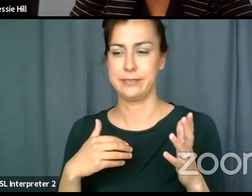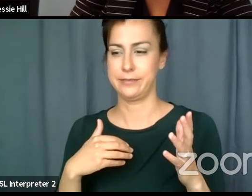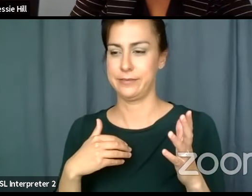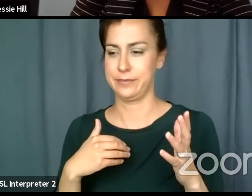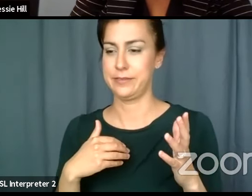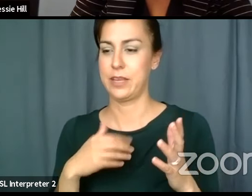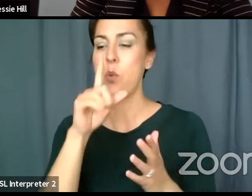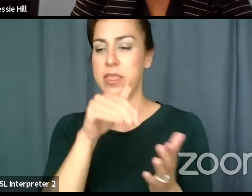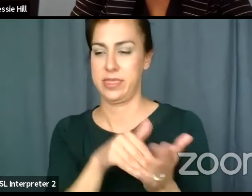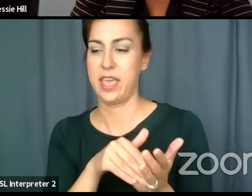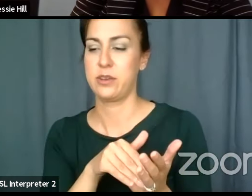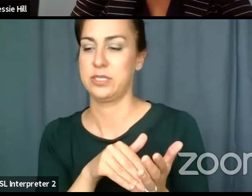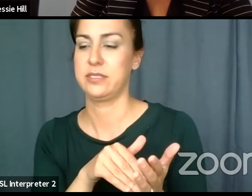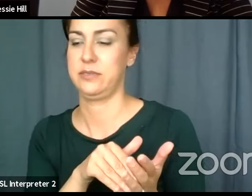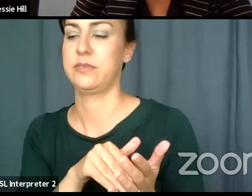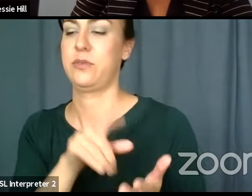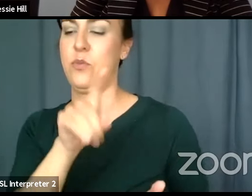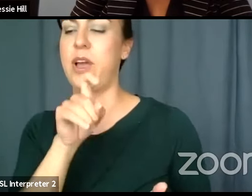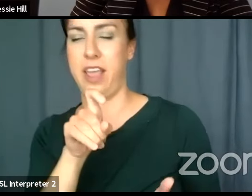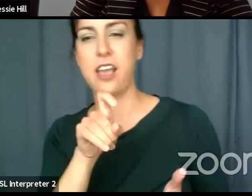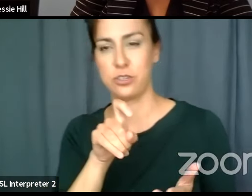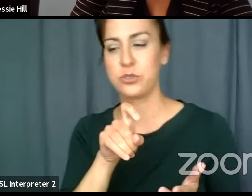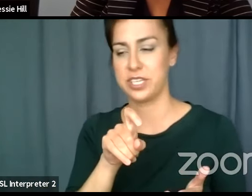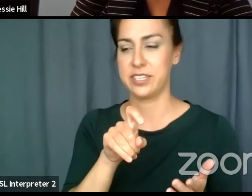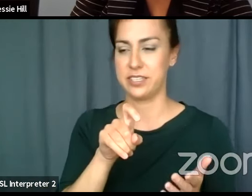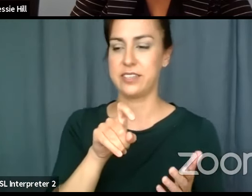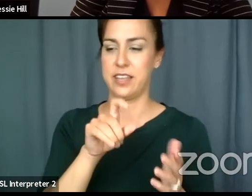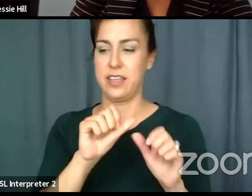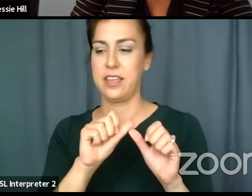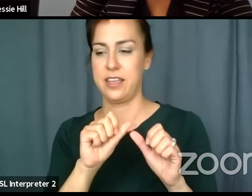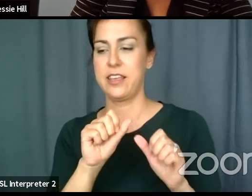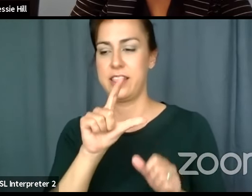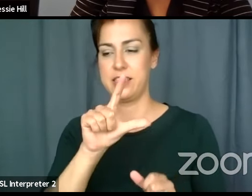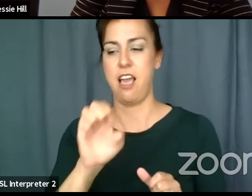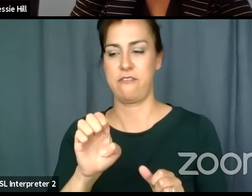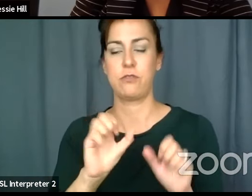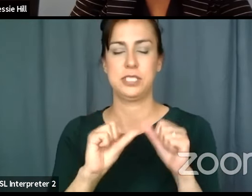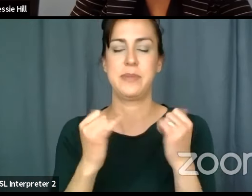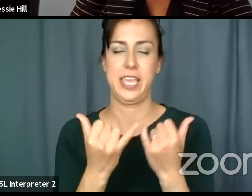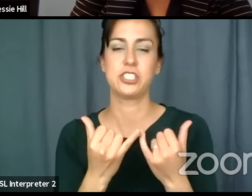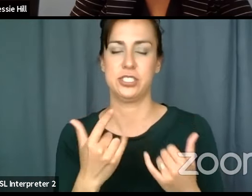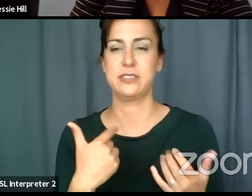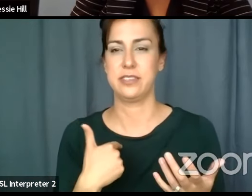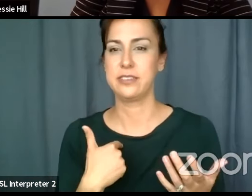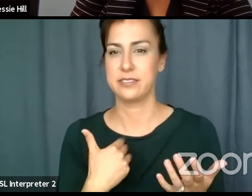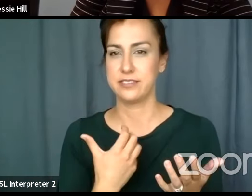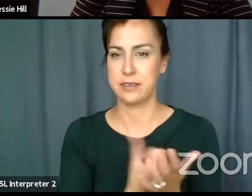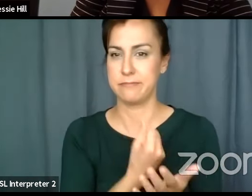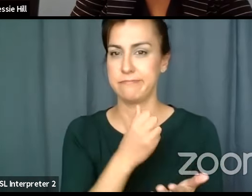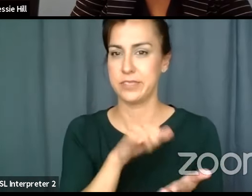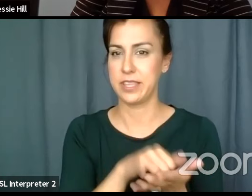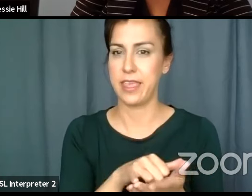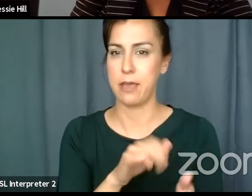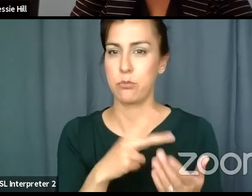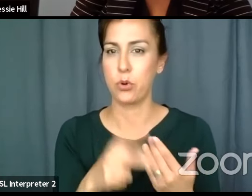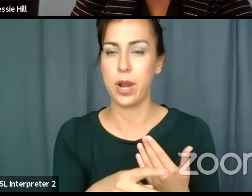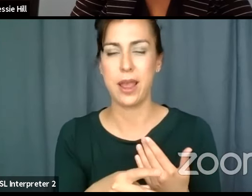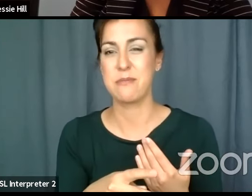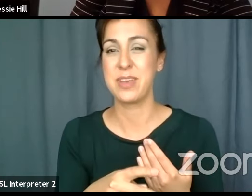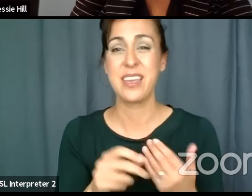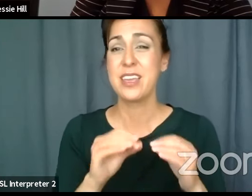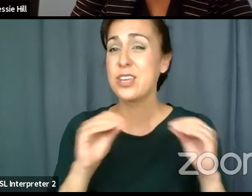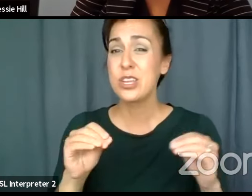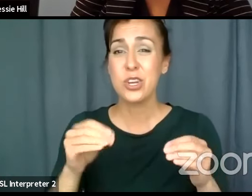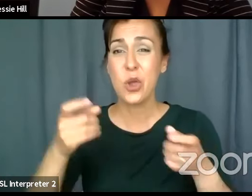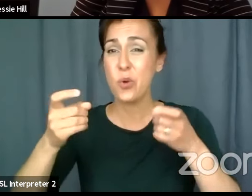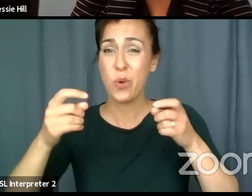program. But the program doesn't provide any police department, any regulatory oversight